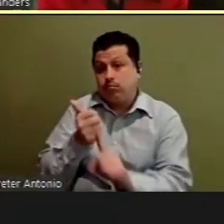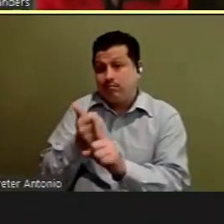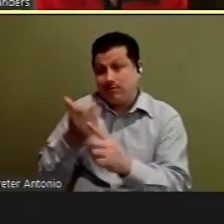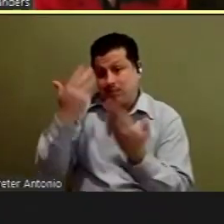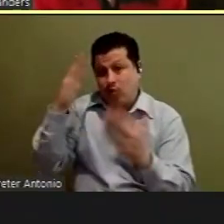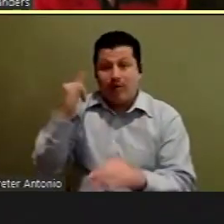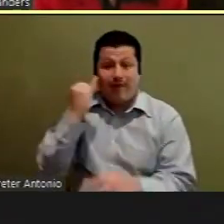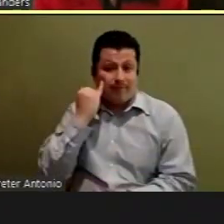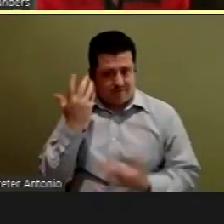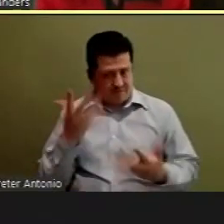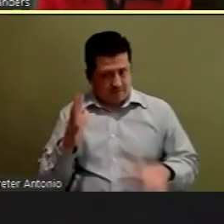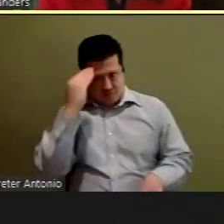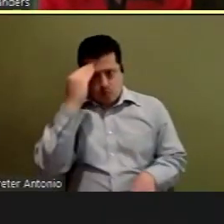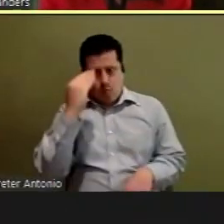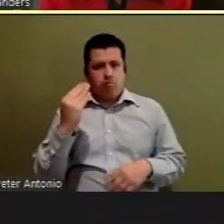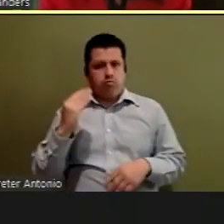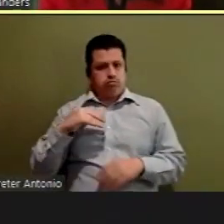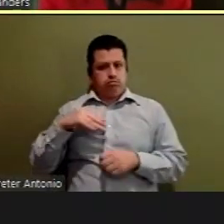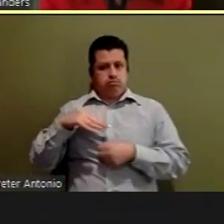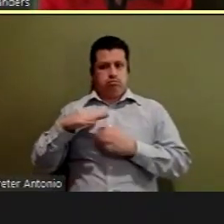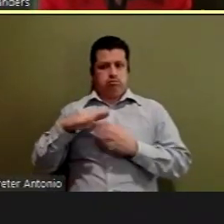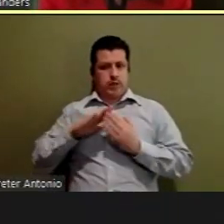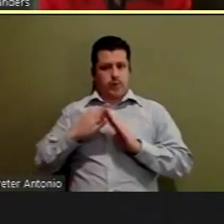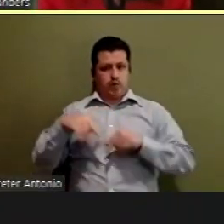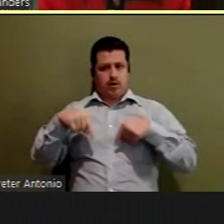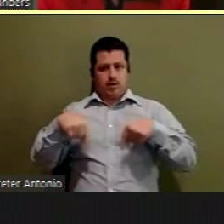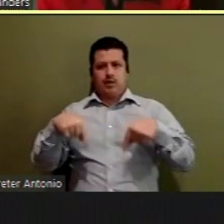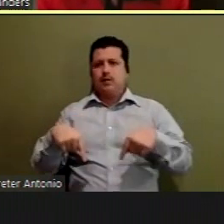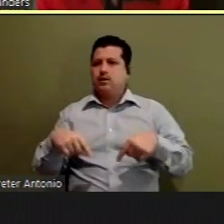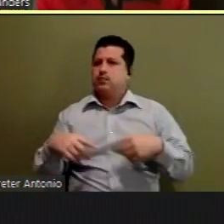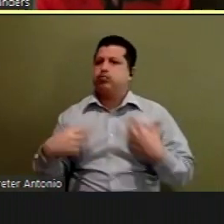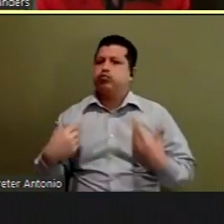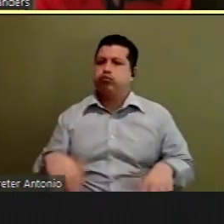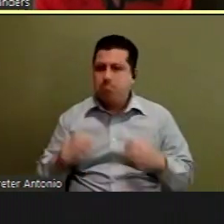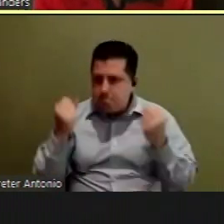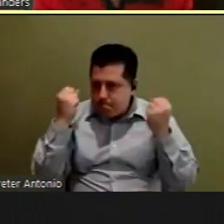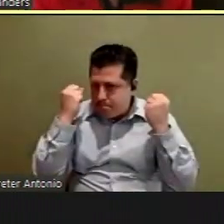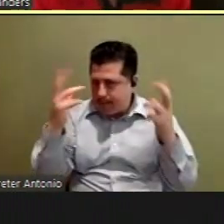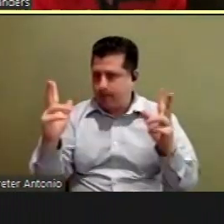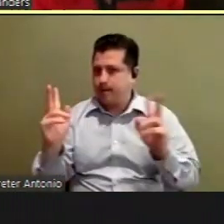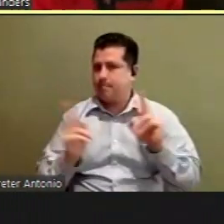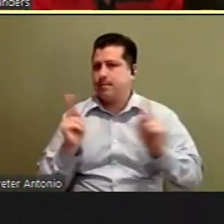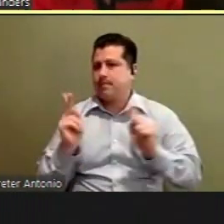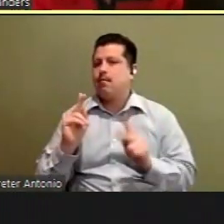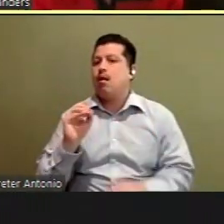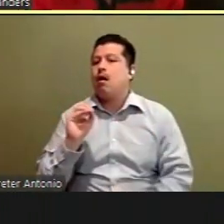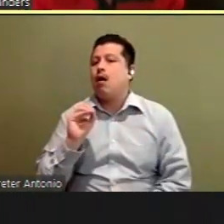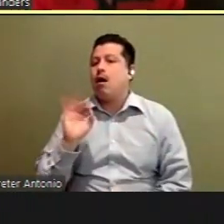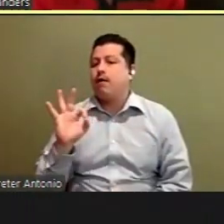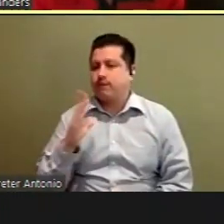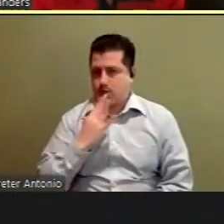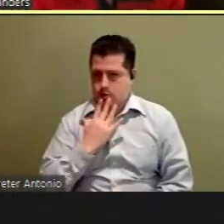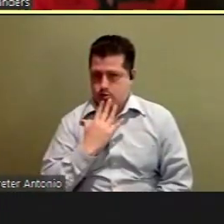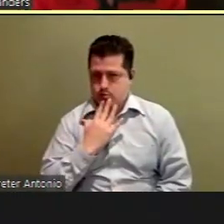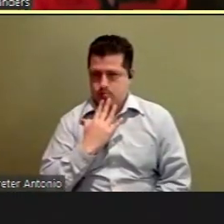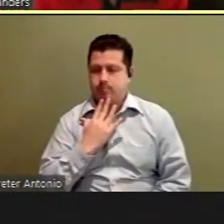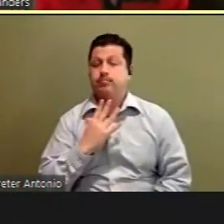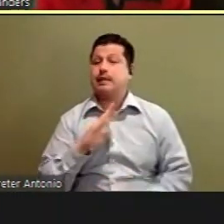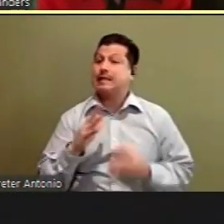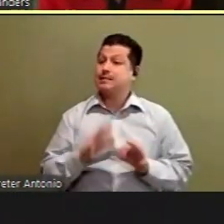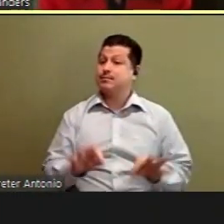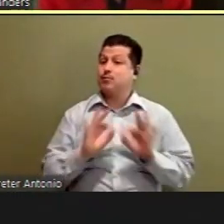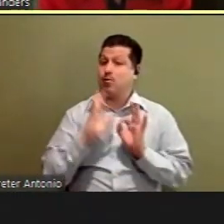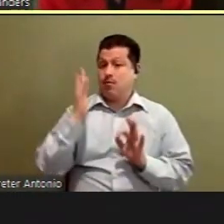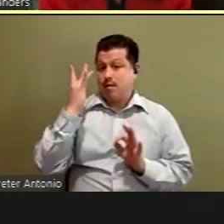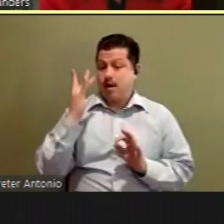color. And, obviously this is something that's really important because so many of our population now